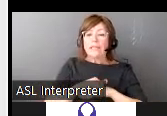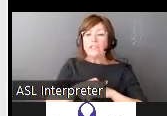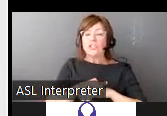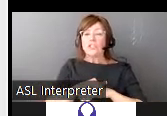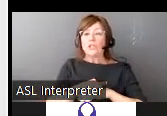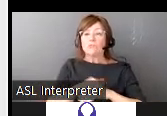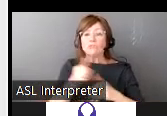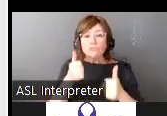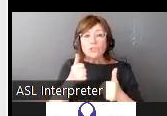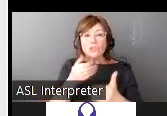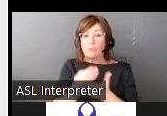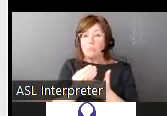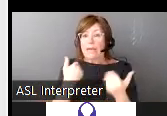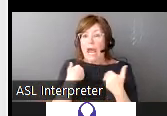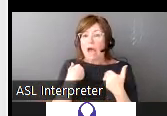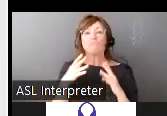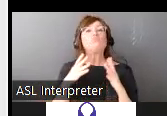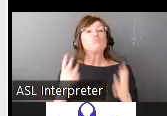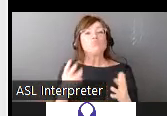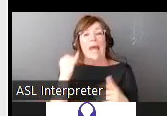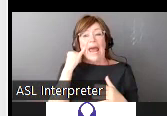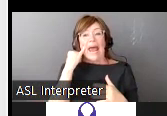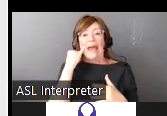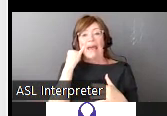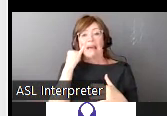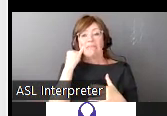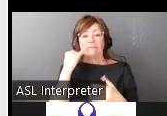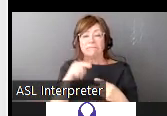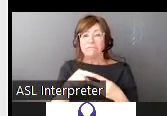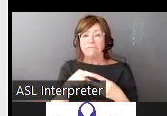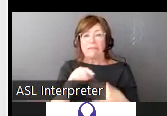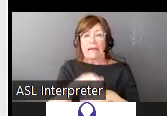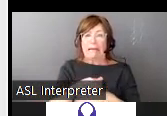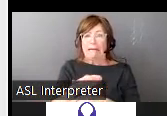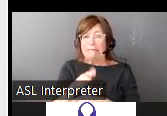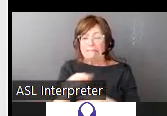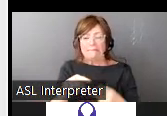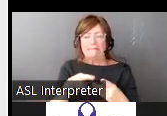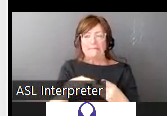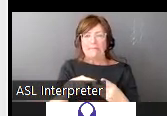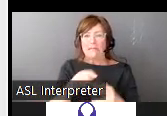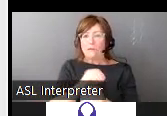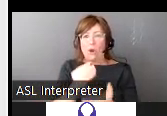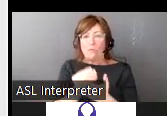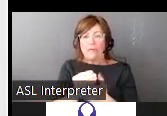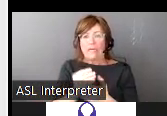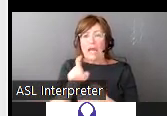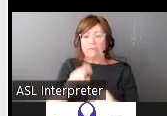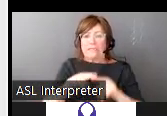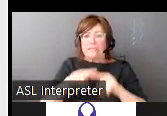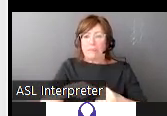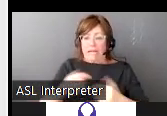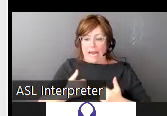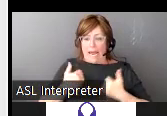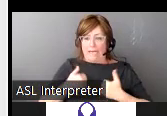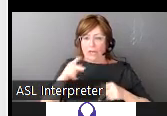then everything is fine. But if both of these aspects are not okay, and you have to rely on the younger generation to take care of you, then your